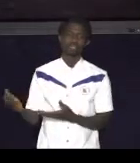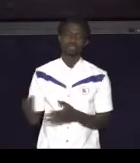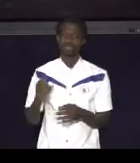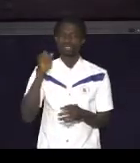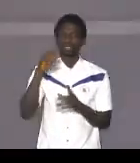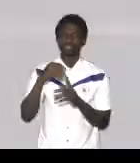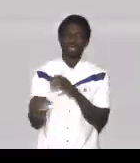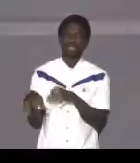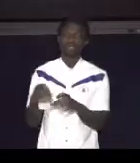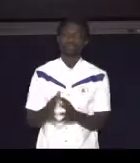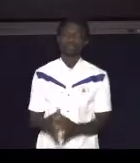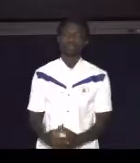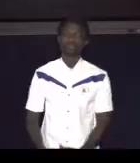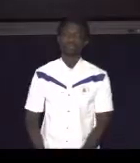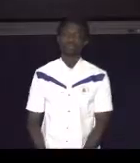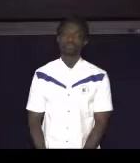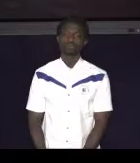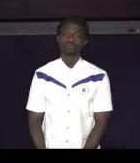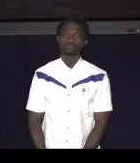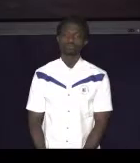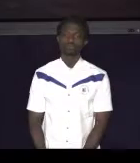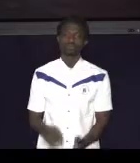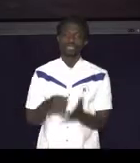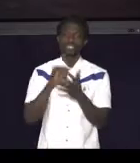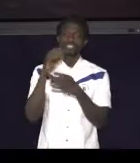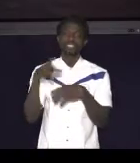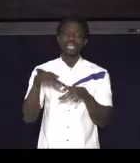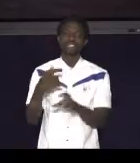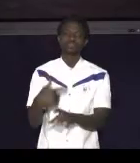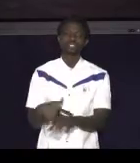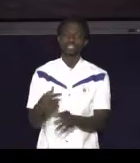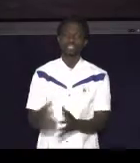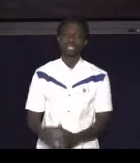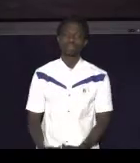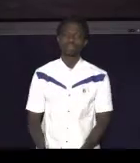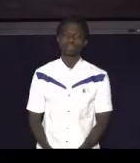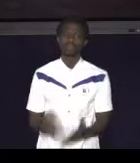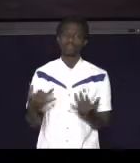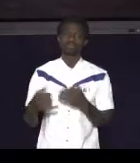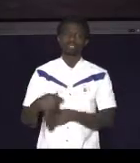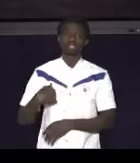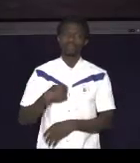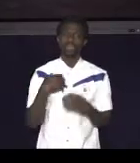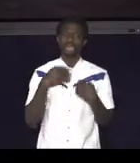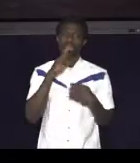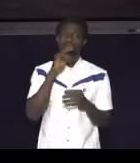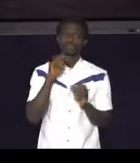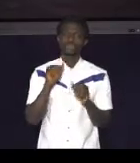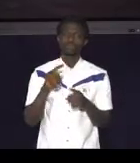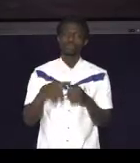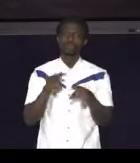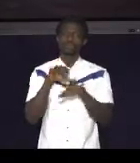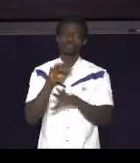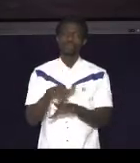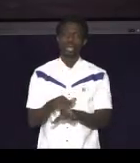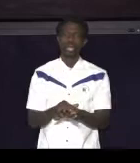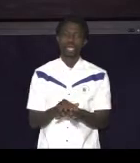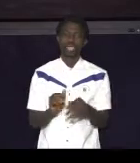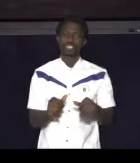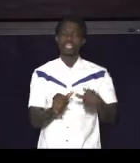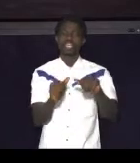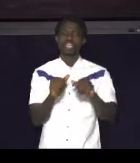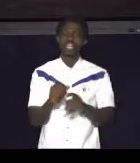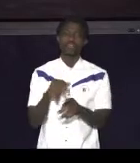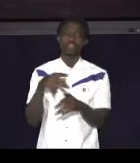her pen. It's activity time. Today we've been able to look at